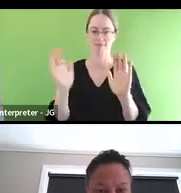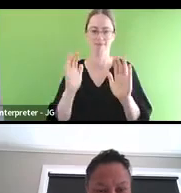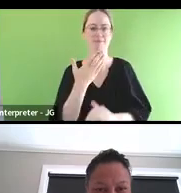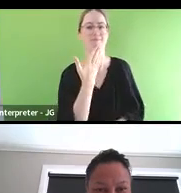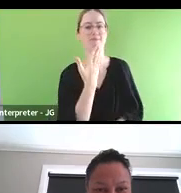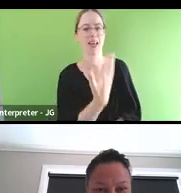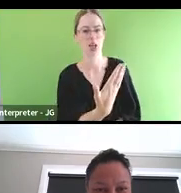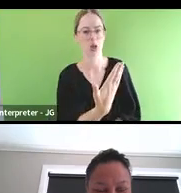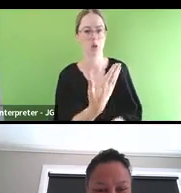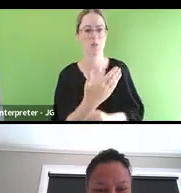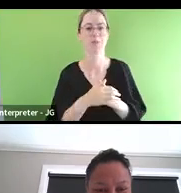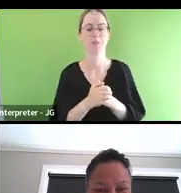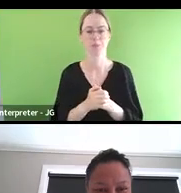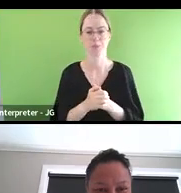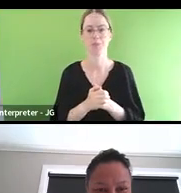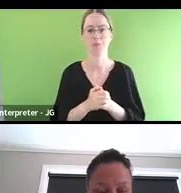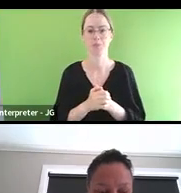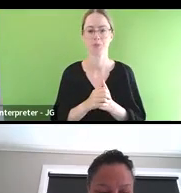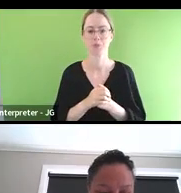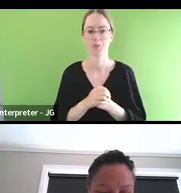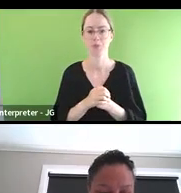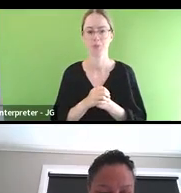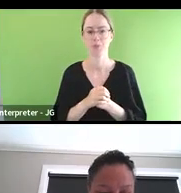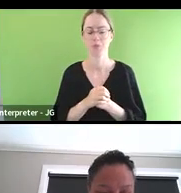you. Thank you. Bye-bye. Bye.